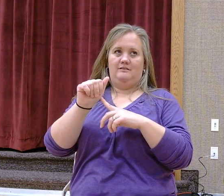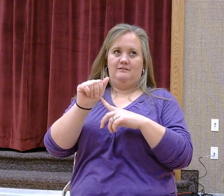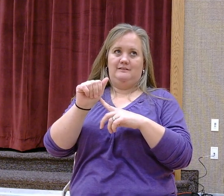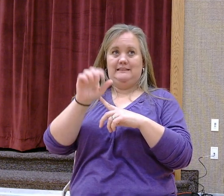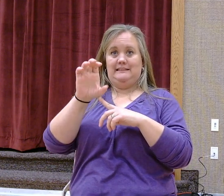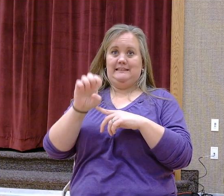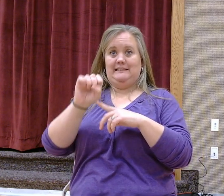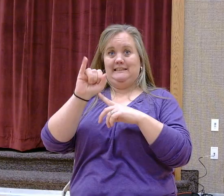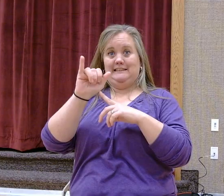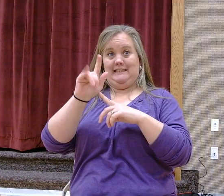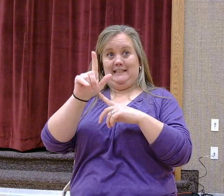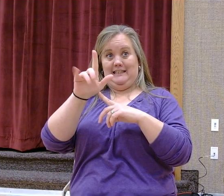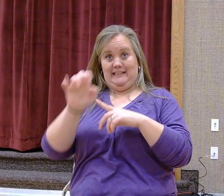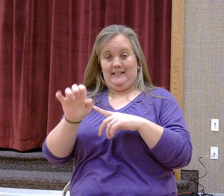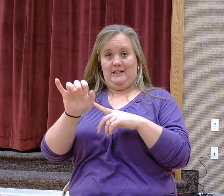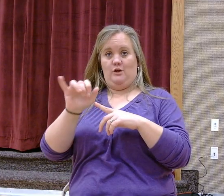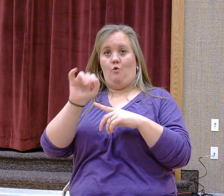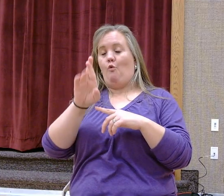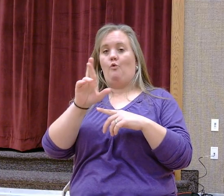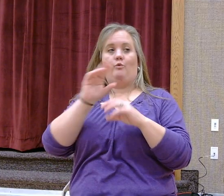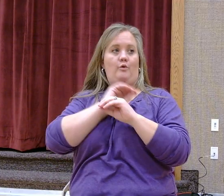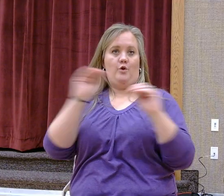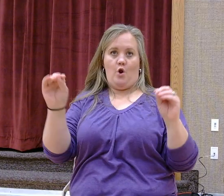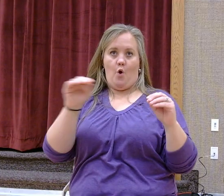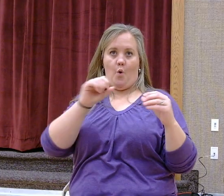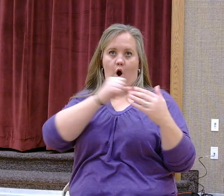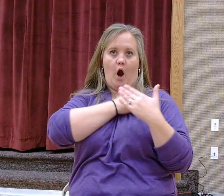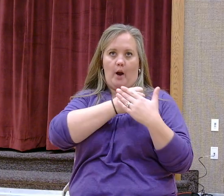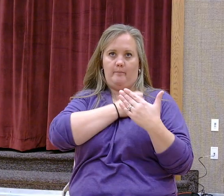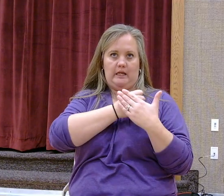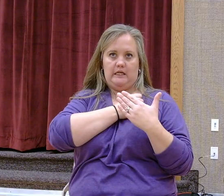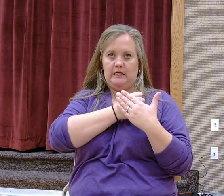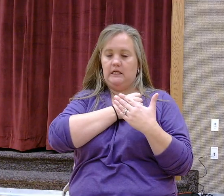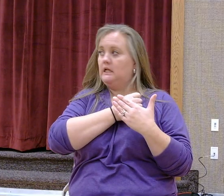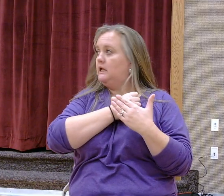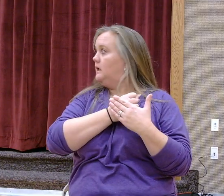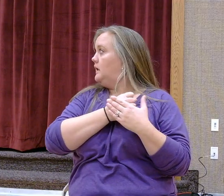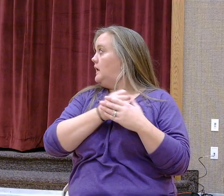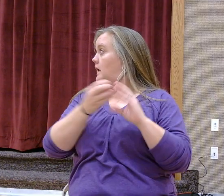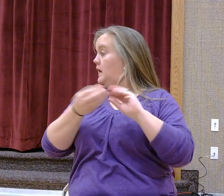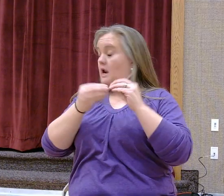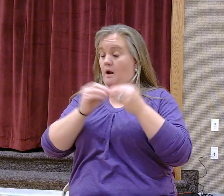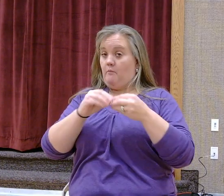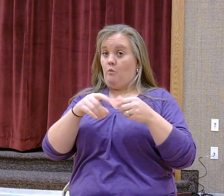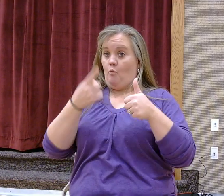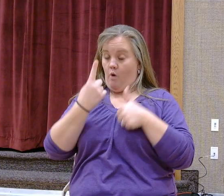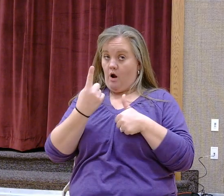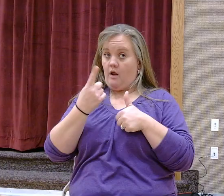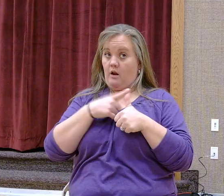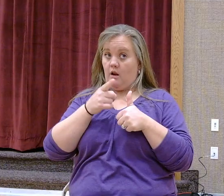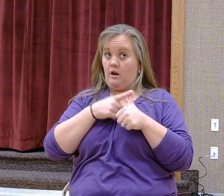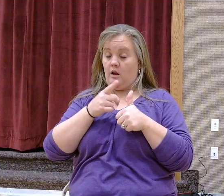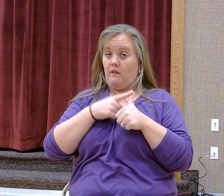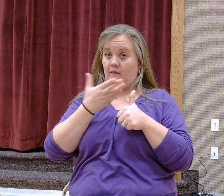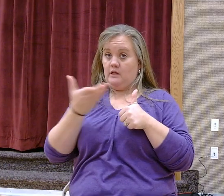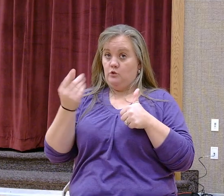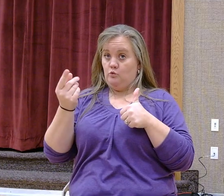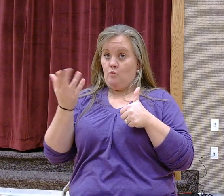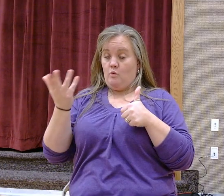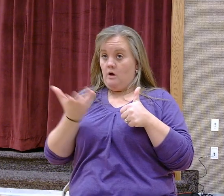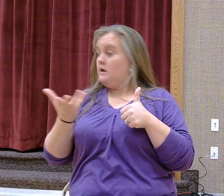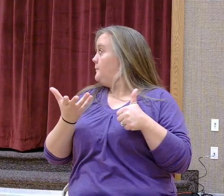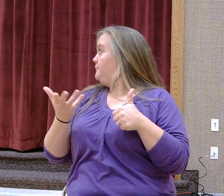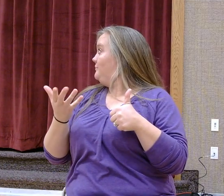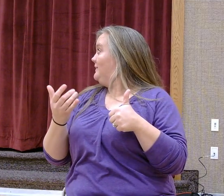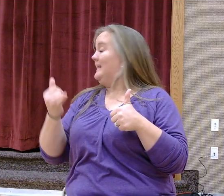And so AEDs, there's not one here, but that would be the number one thing to do. So again, number one thing to do is if you